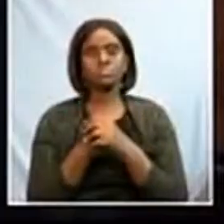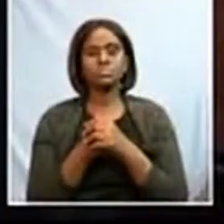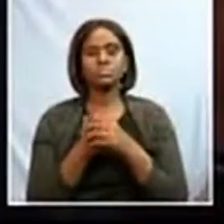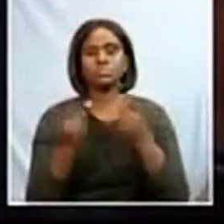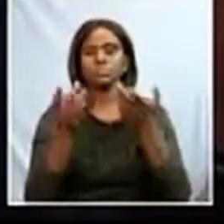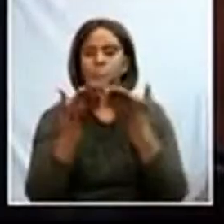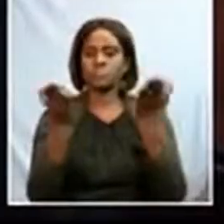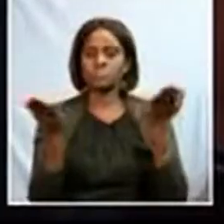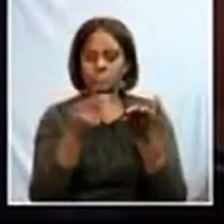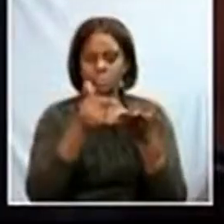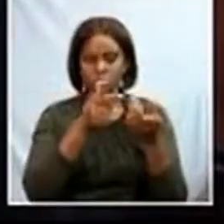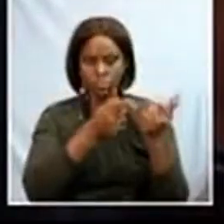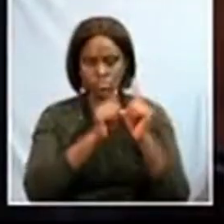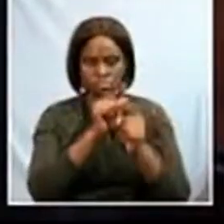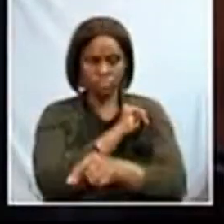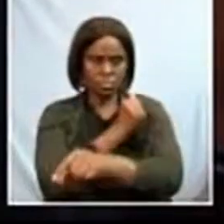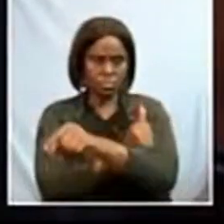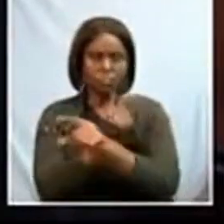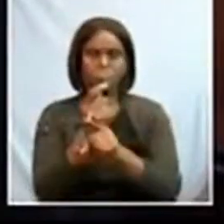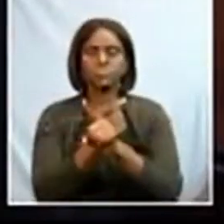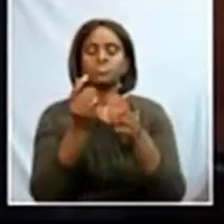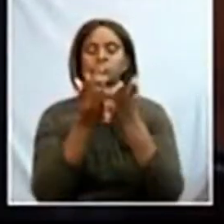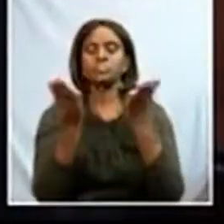Where are you getting the authority from